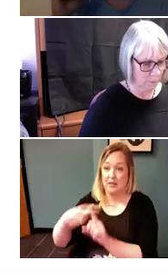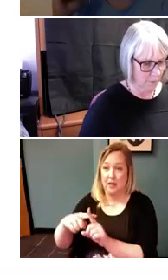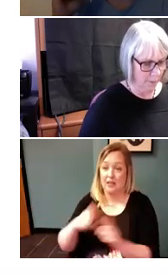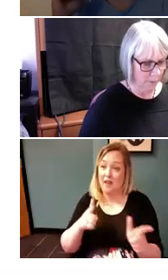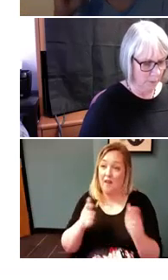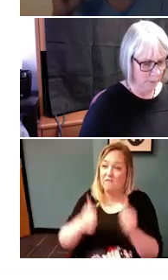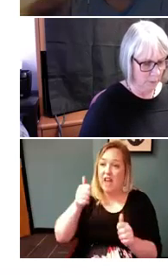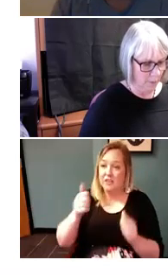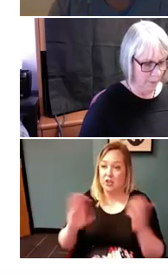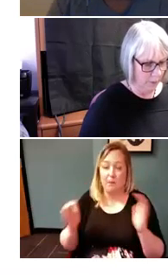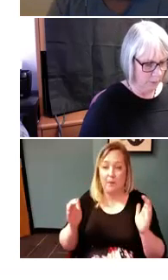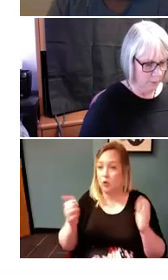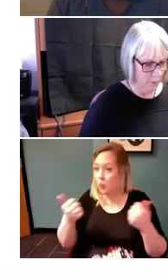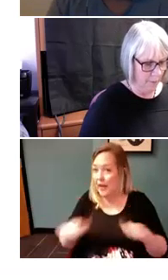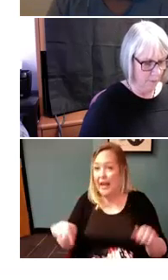those languages.